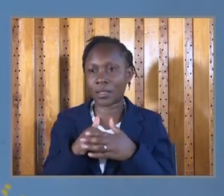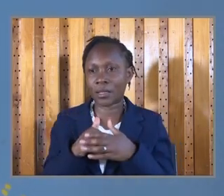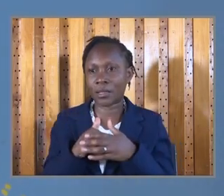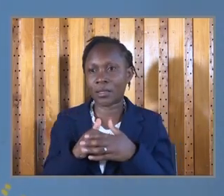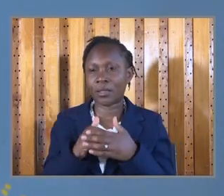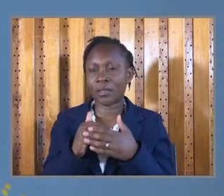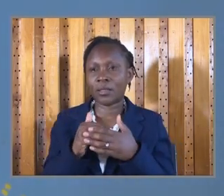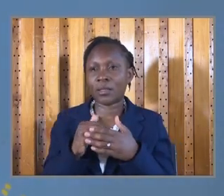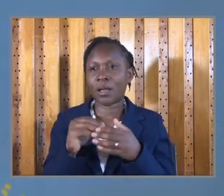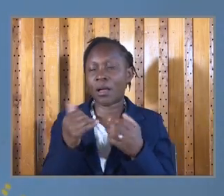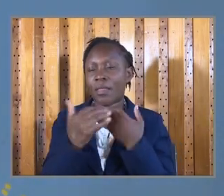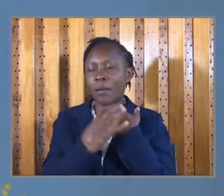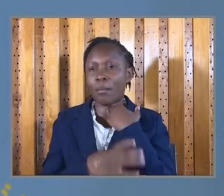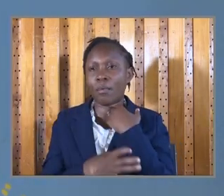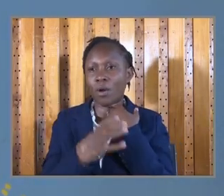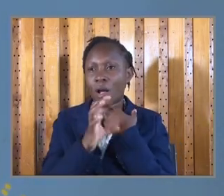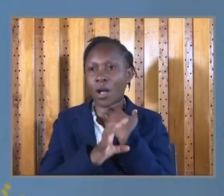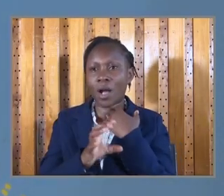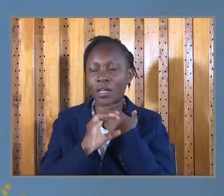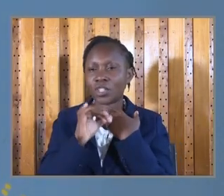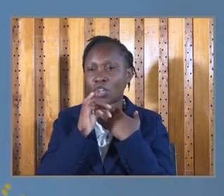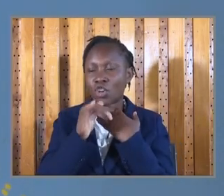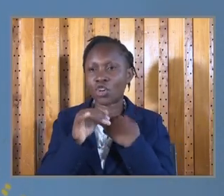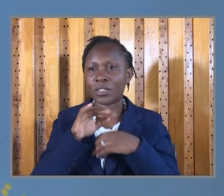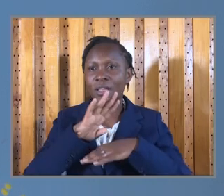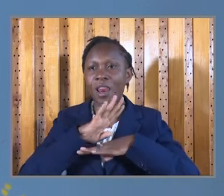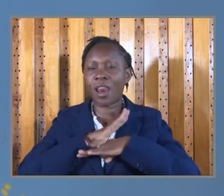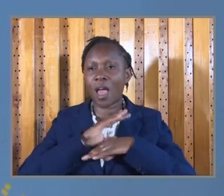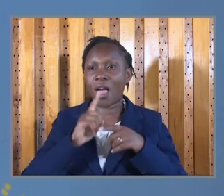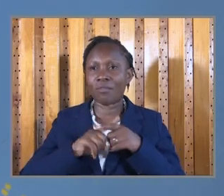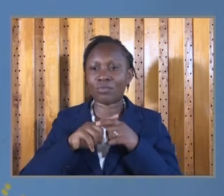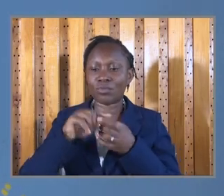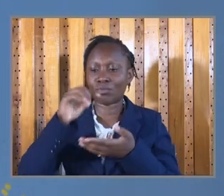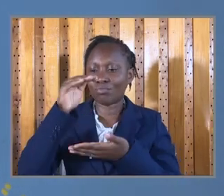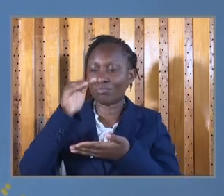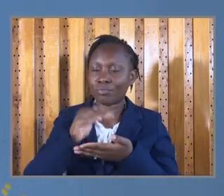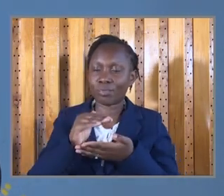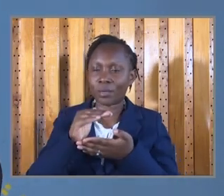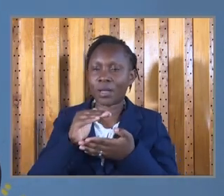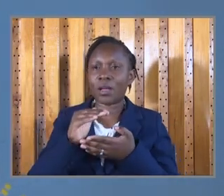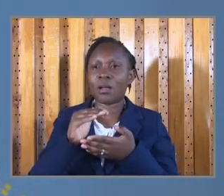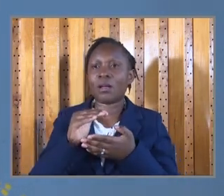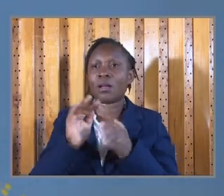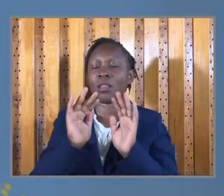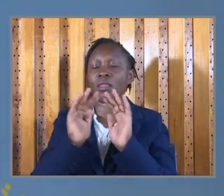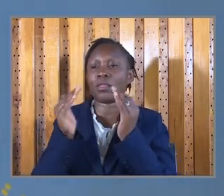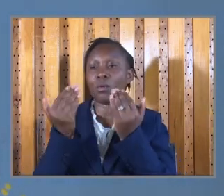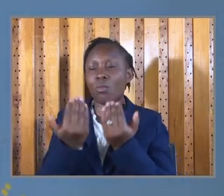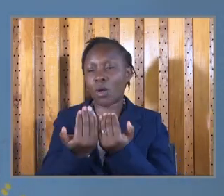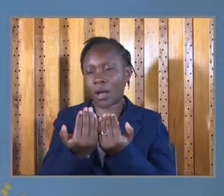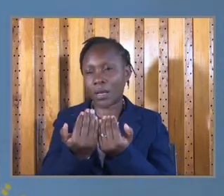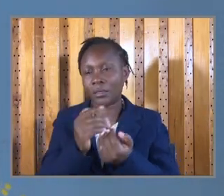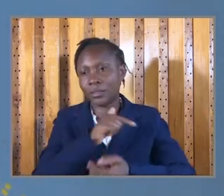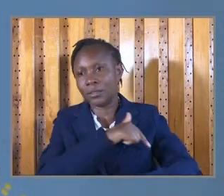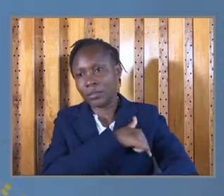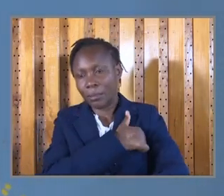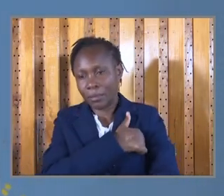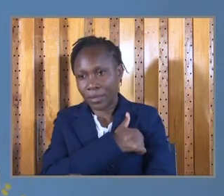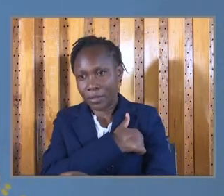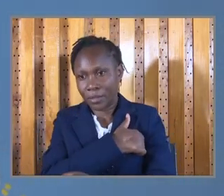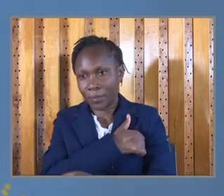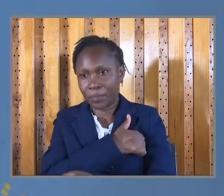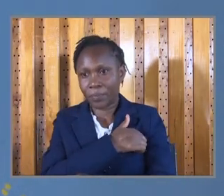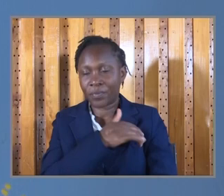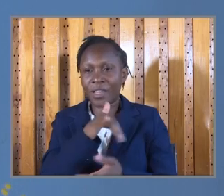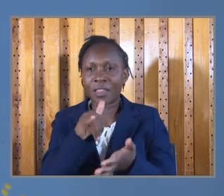nearly enough to limit global temperature increase to 1.5 or well below 2 degrees. And that